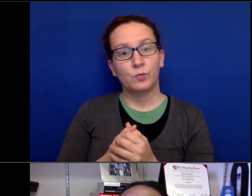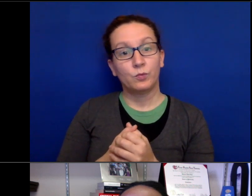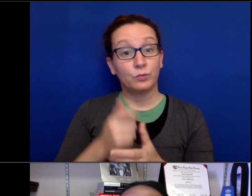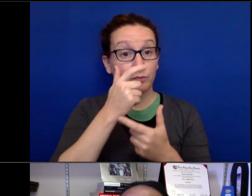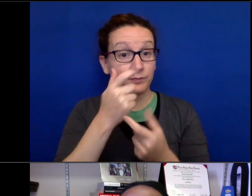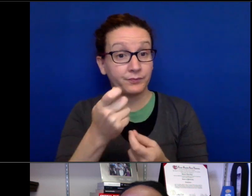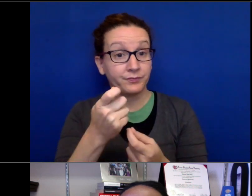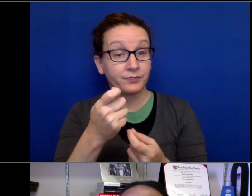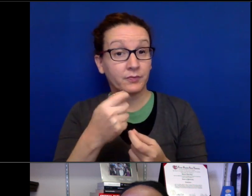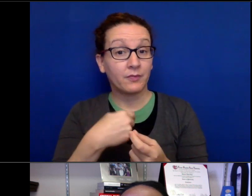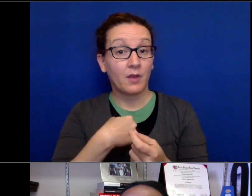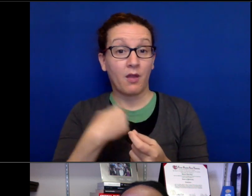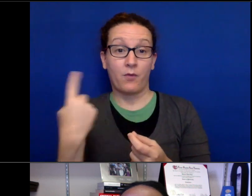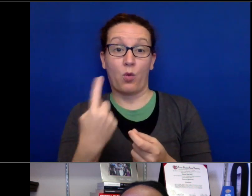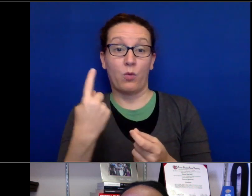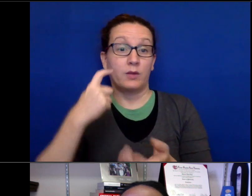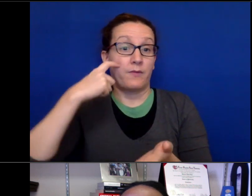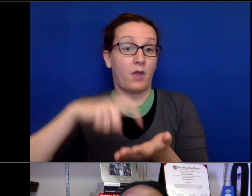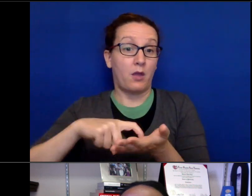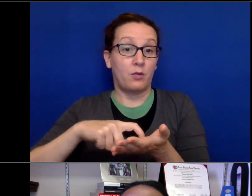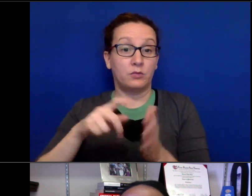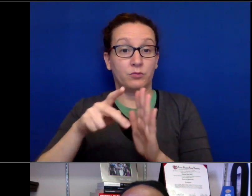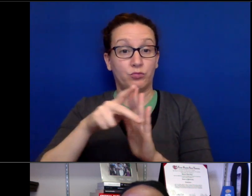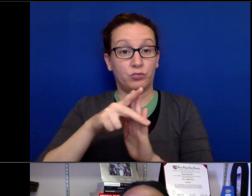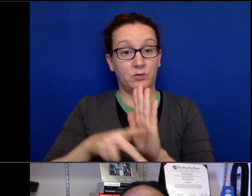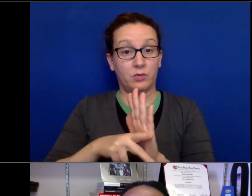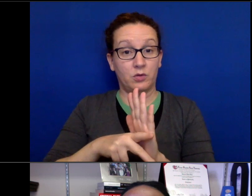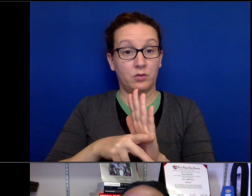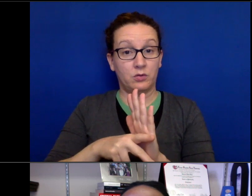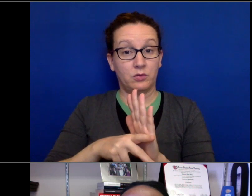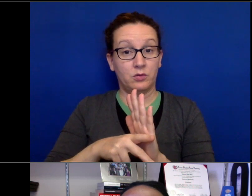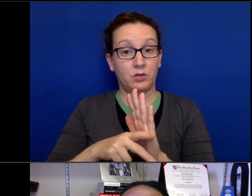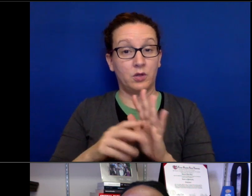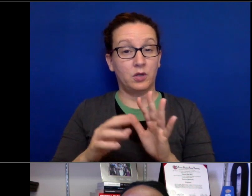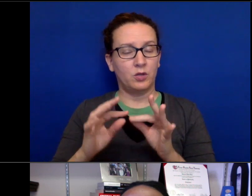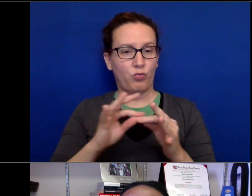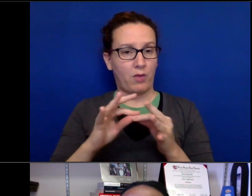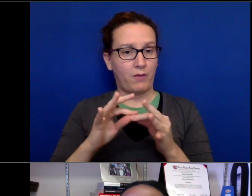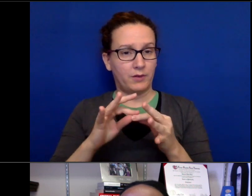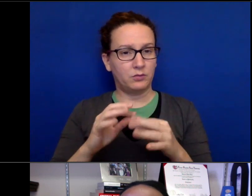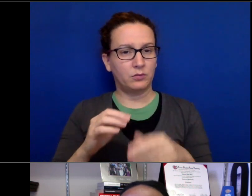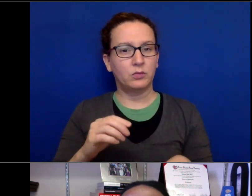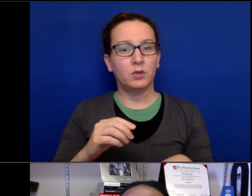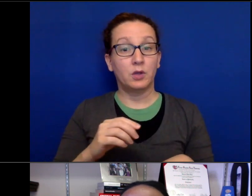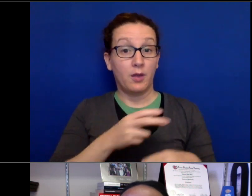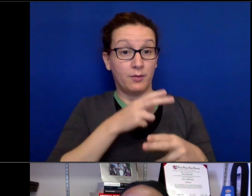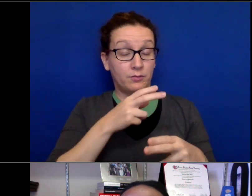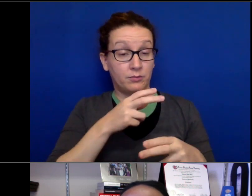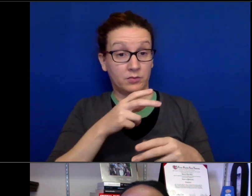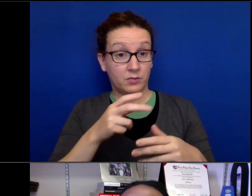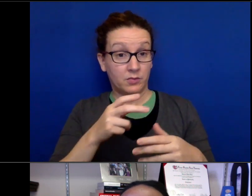So I've always found a principle of the following being relevant, namely the principle of